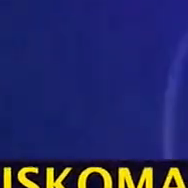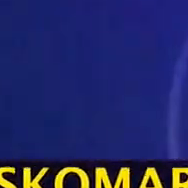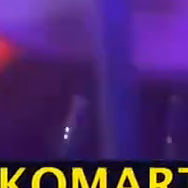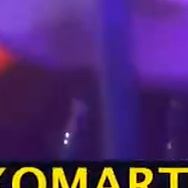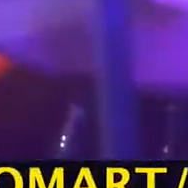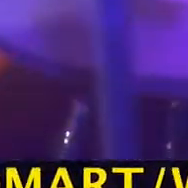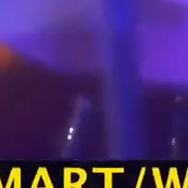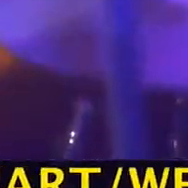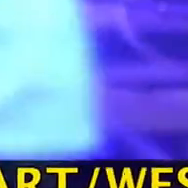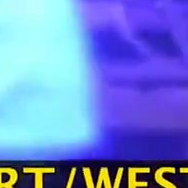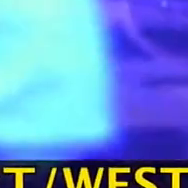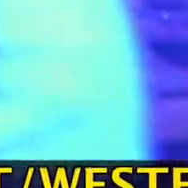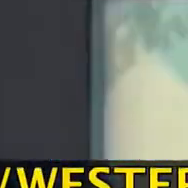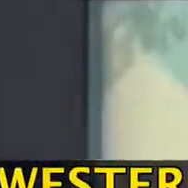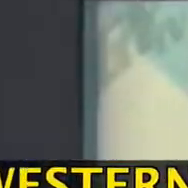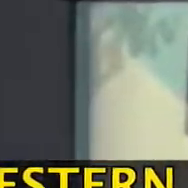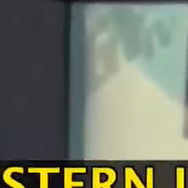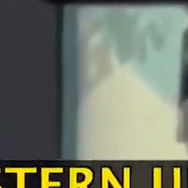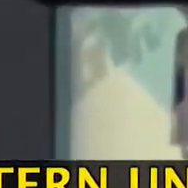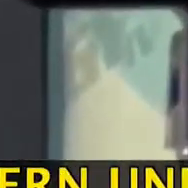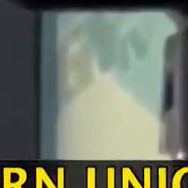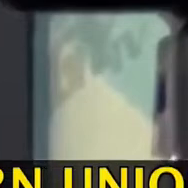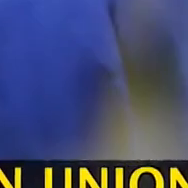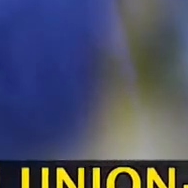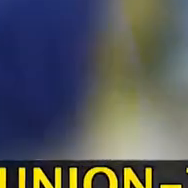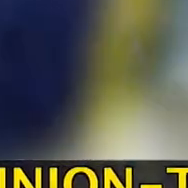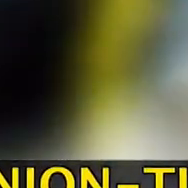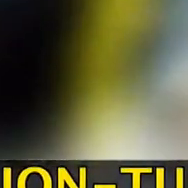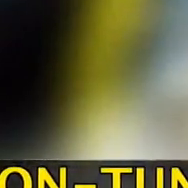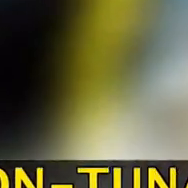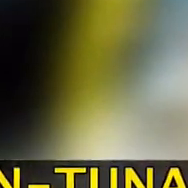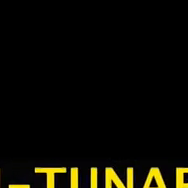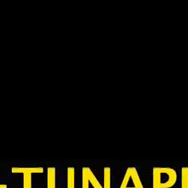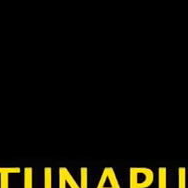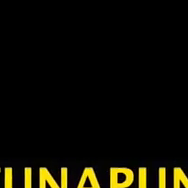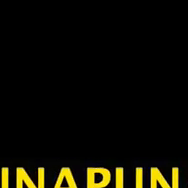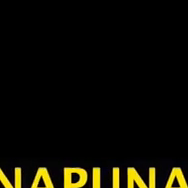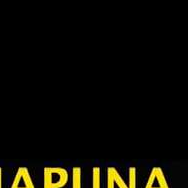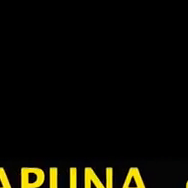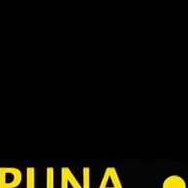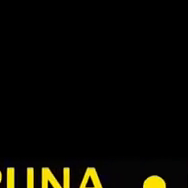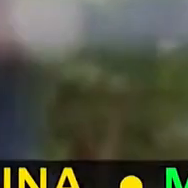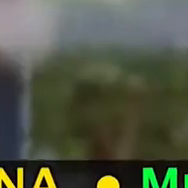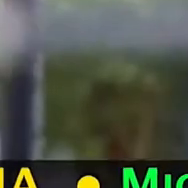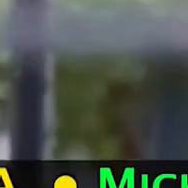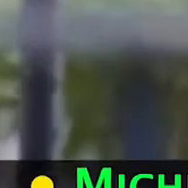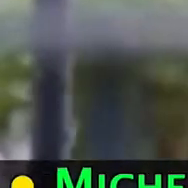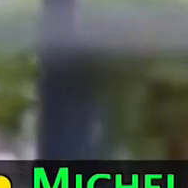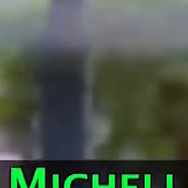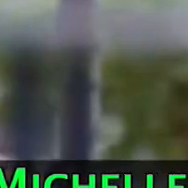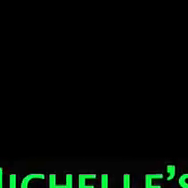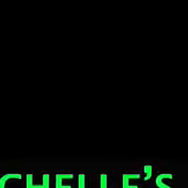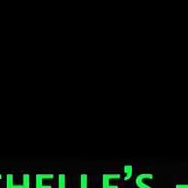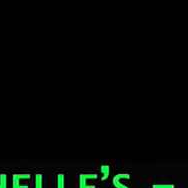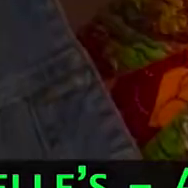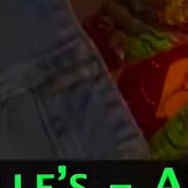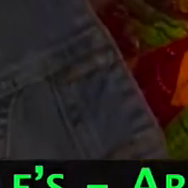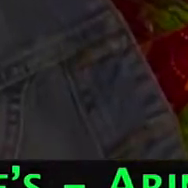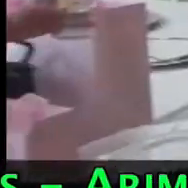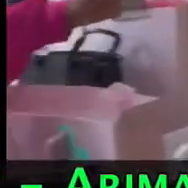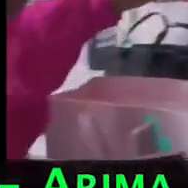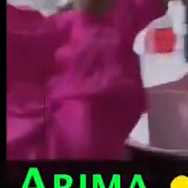top-class entertainment from Charmaine Ford, Kerwin Trotman, Pedro Lizama, John Thomas, plus more.